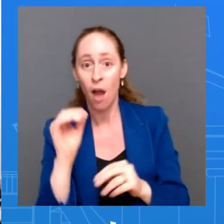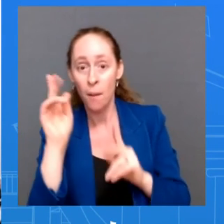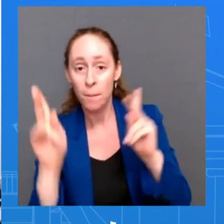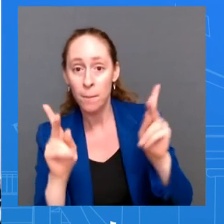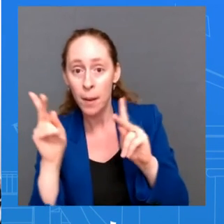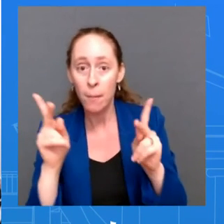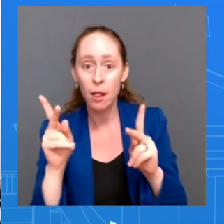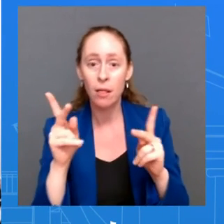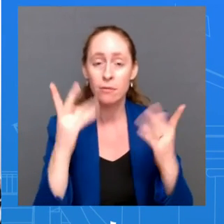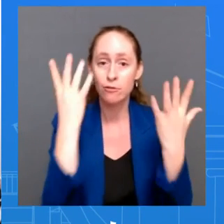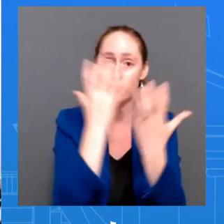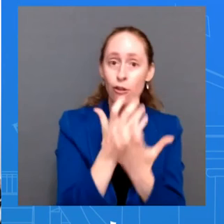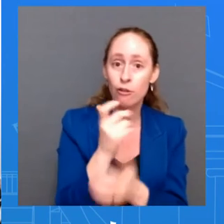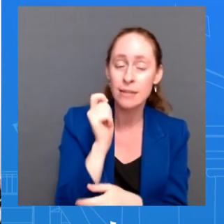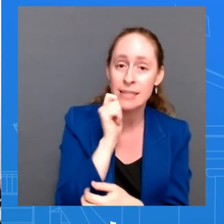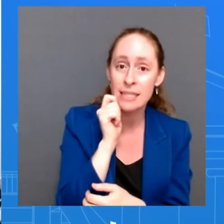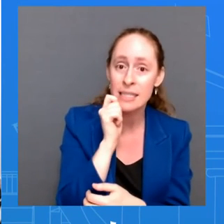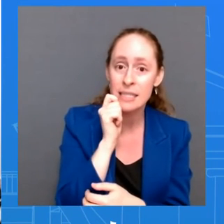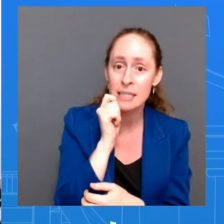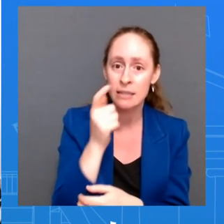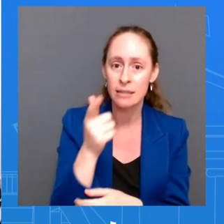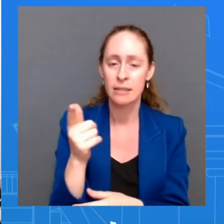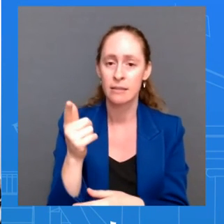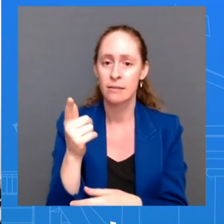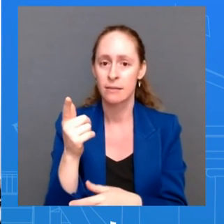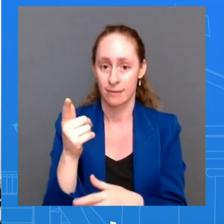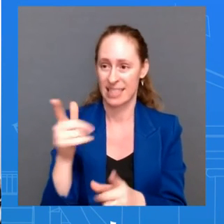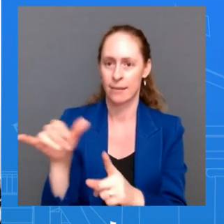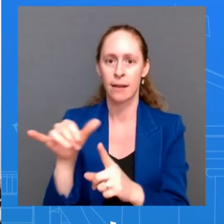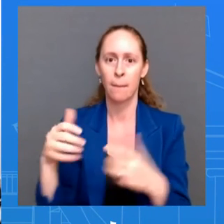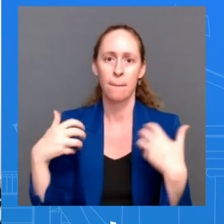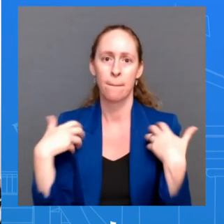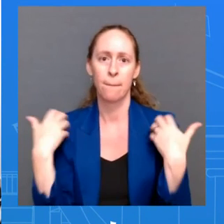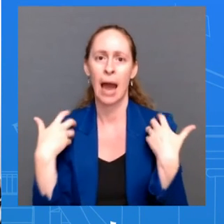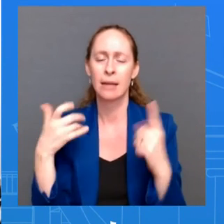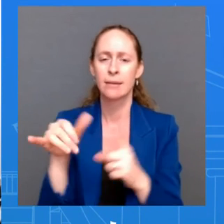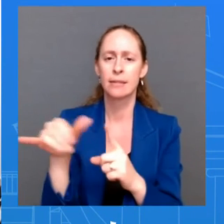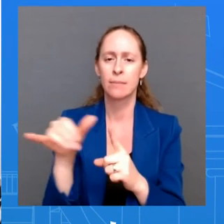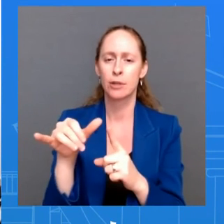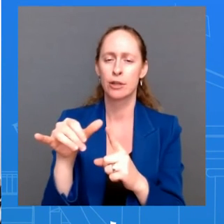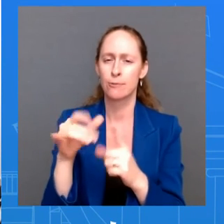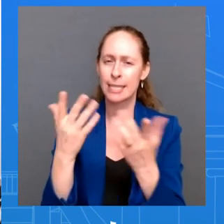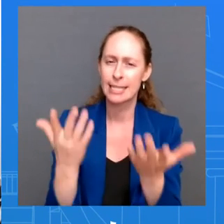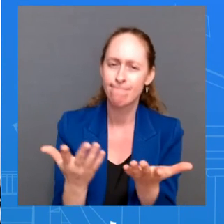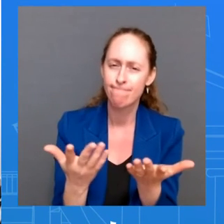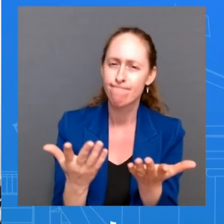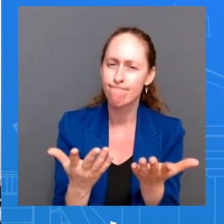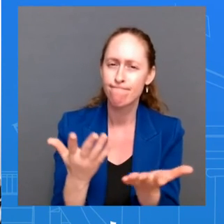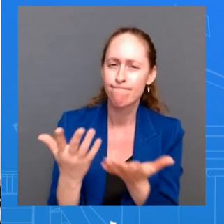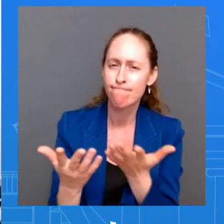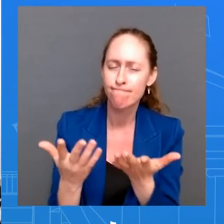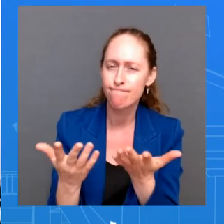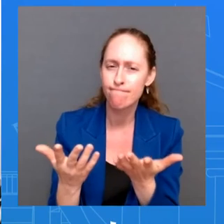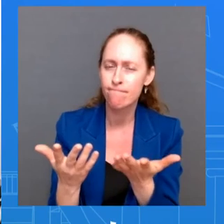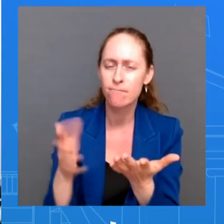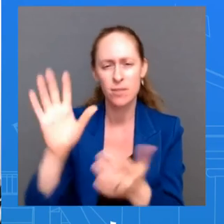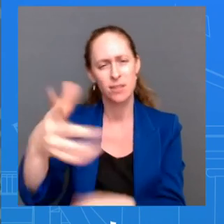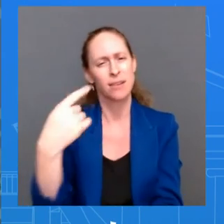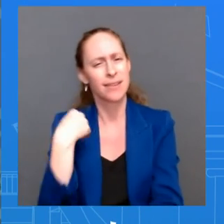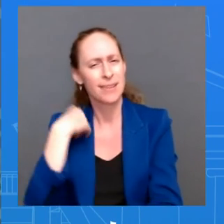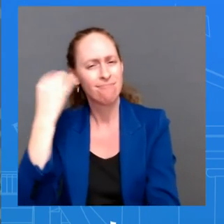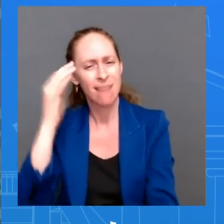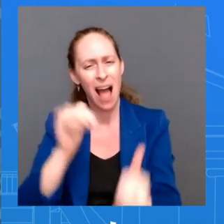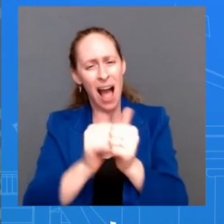MPV using the acronym. Is that something that has been discussed at all at the administration? Would they support that position?